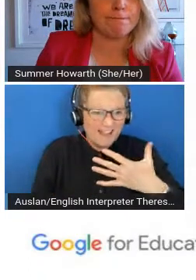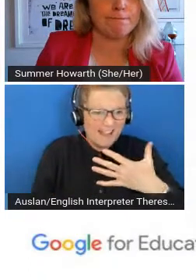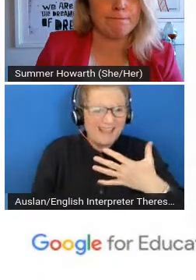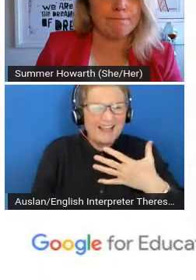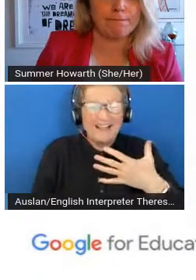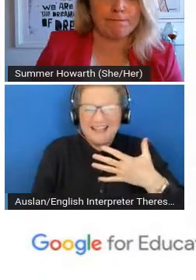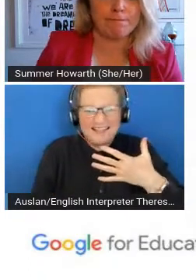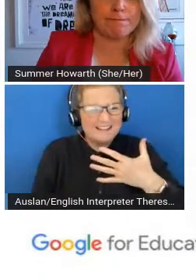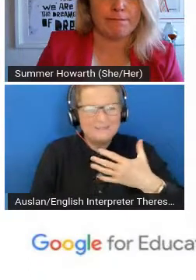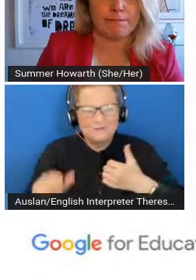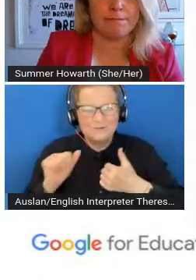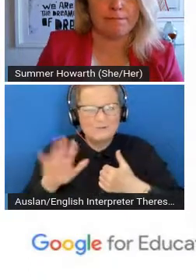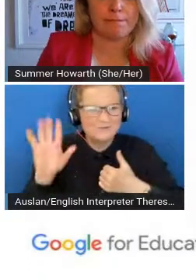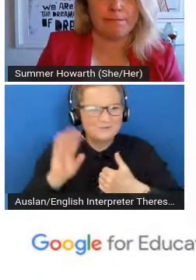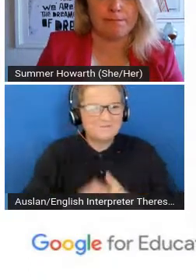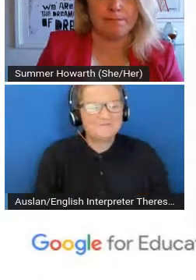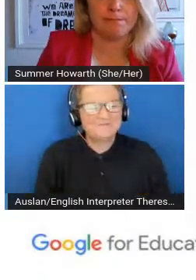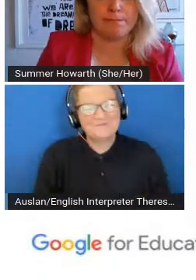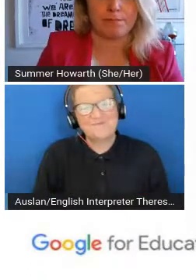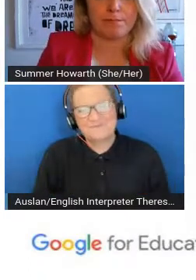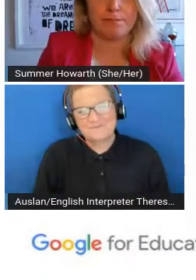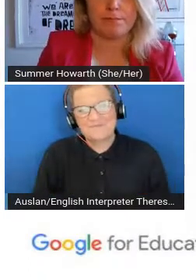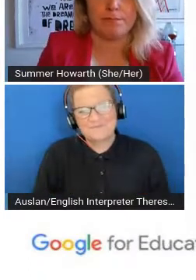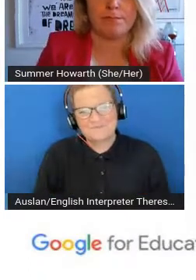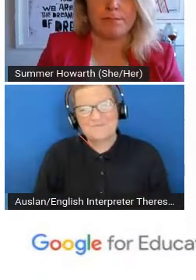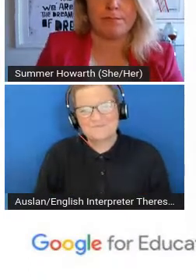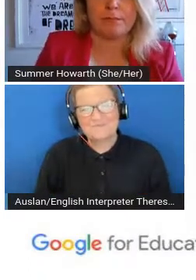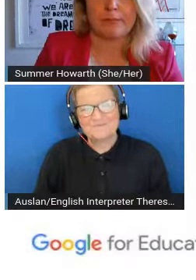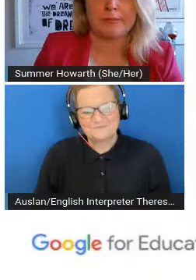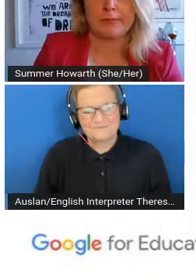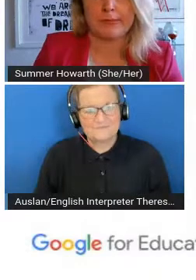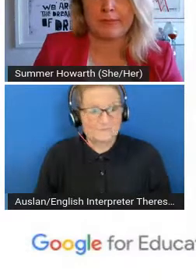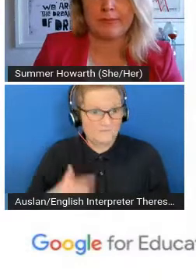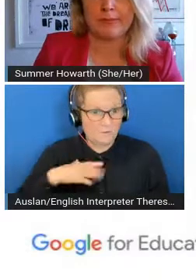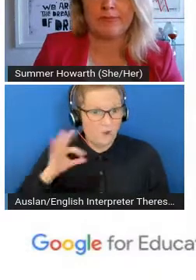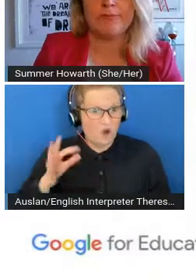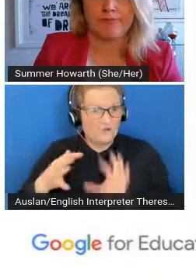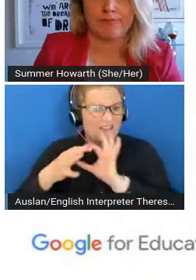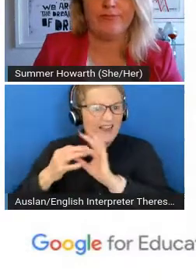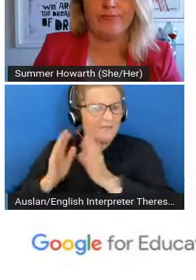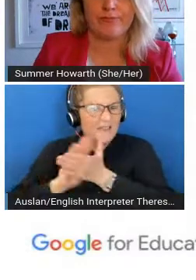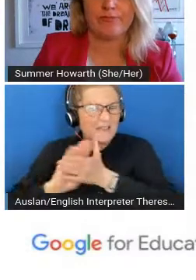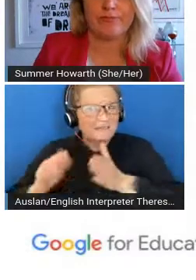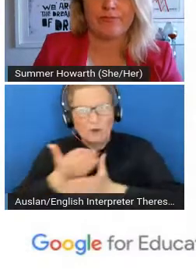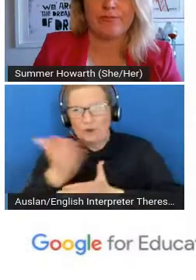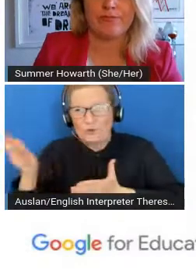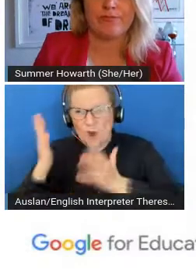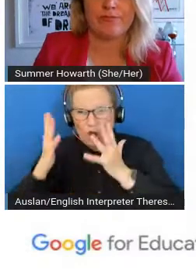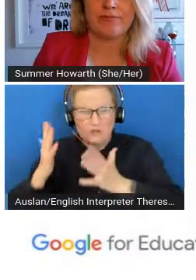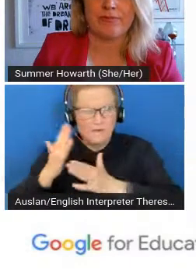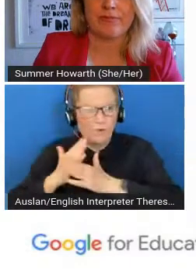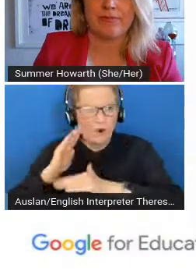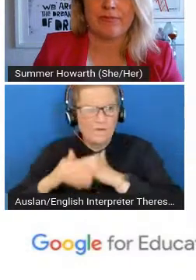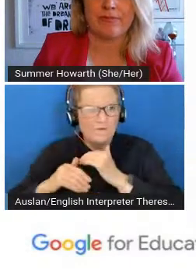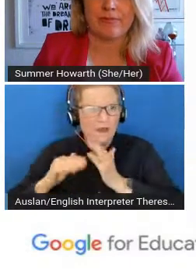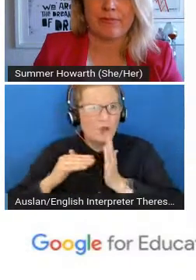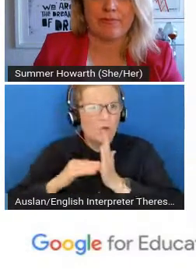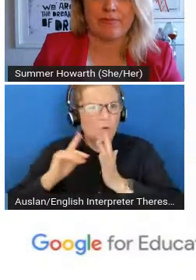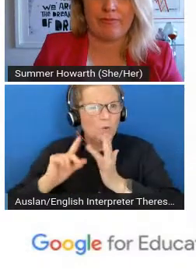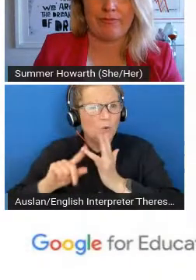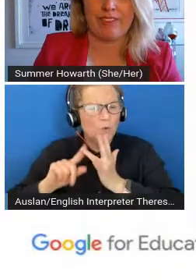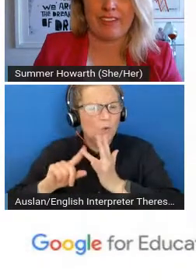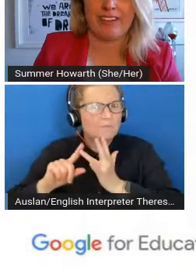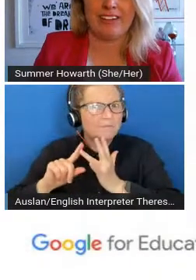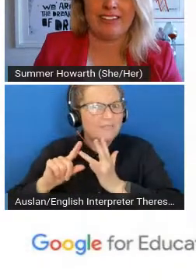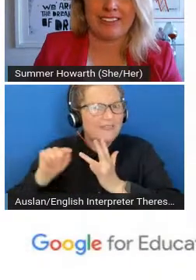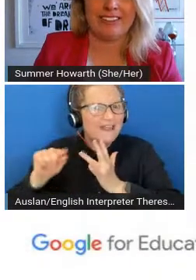with experts. Why not connect out to experts? I know some of you've done a bunch of work around the zoo and or particularly the zoo, actually doing